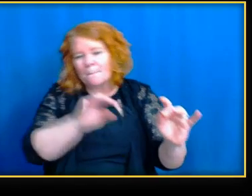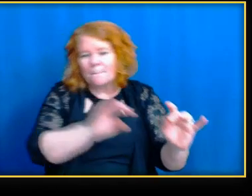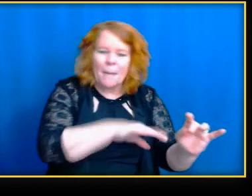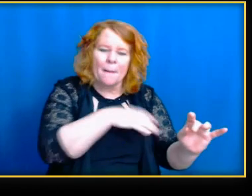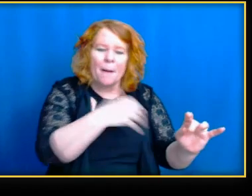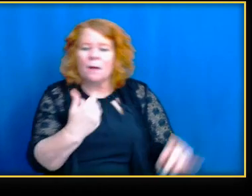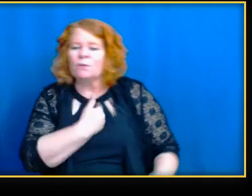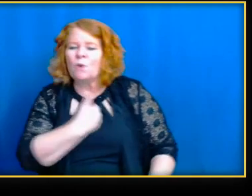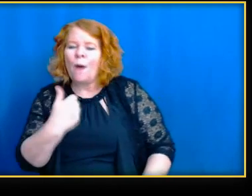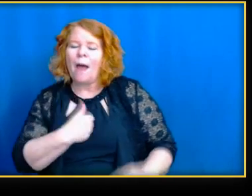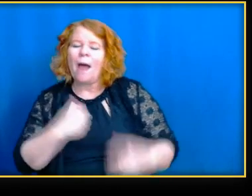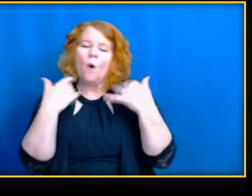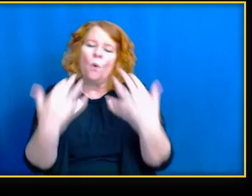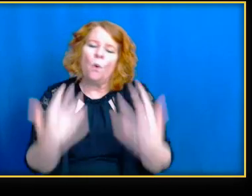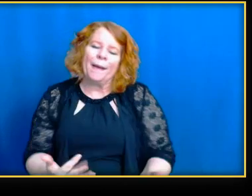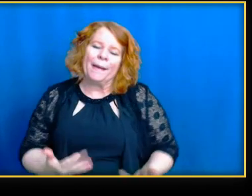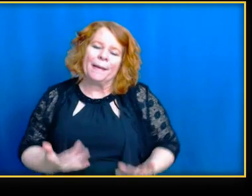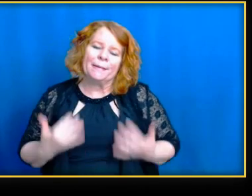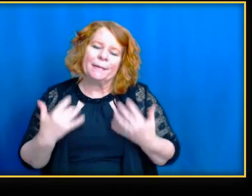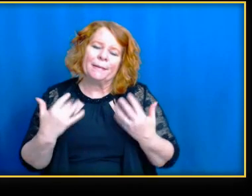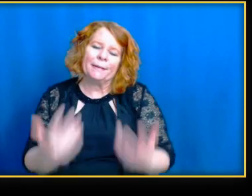And so I wait.